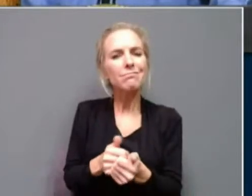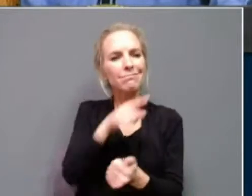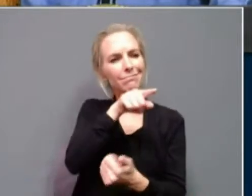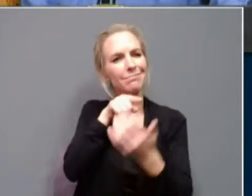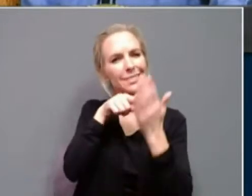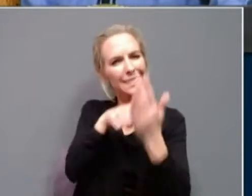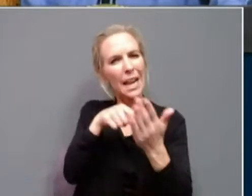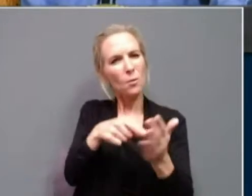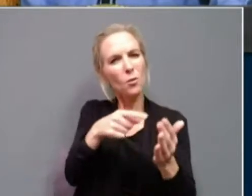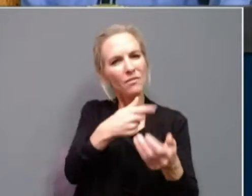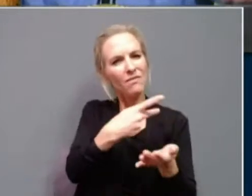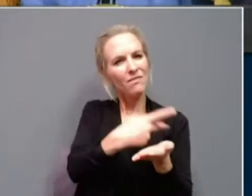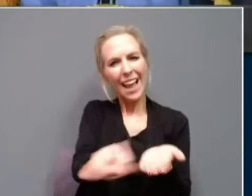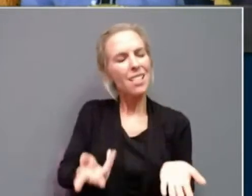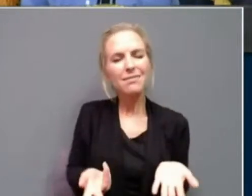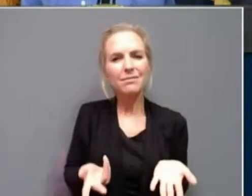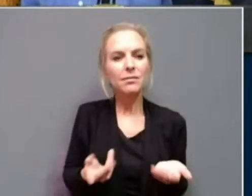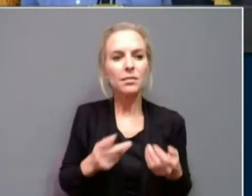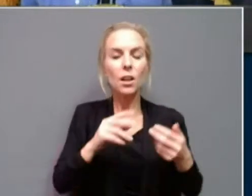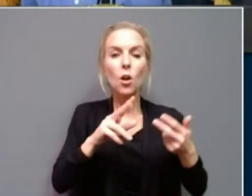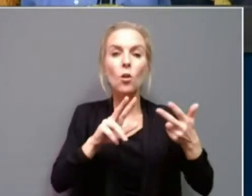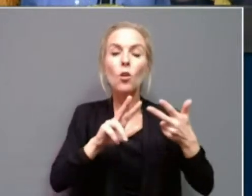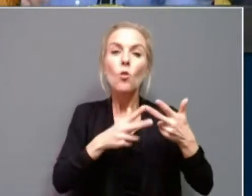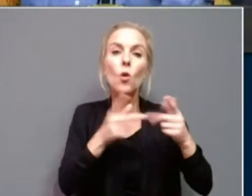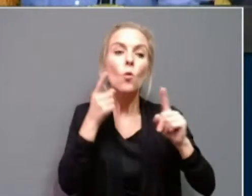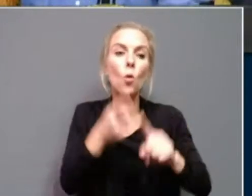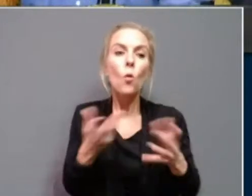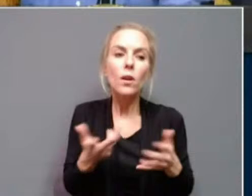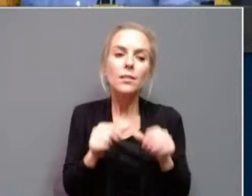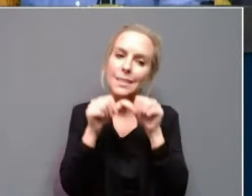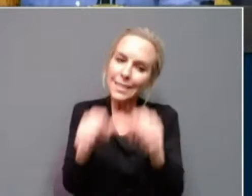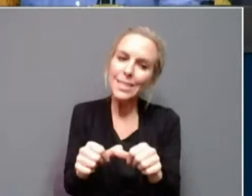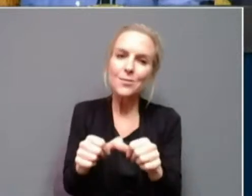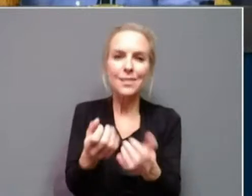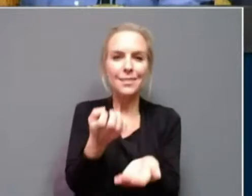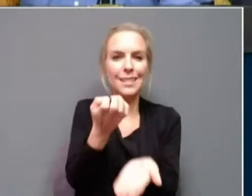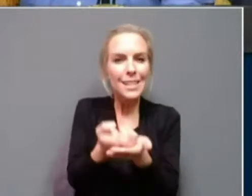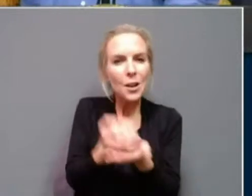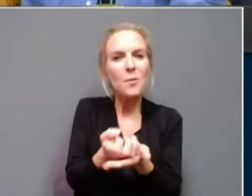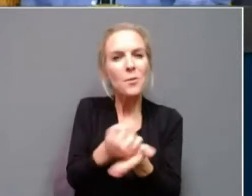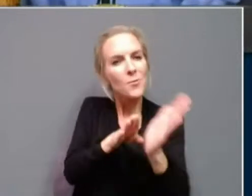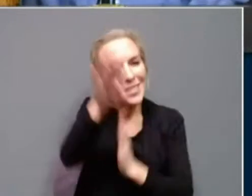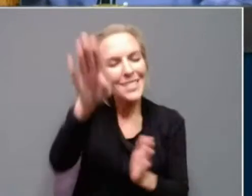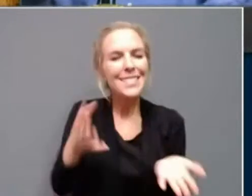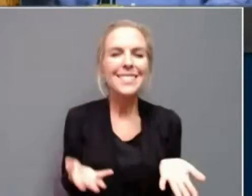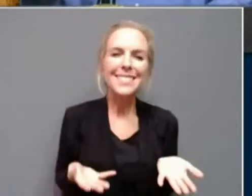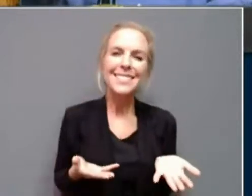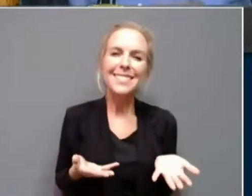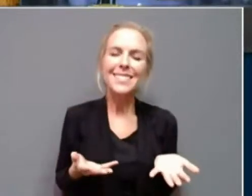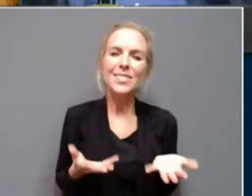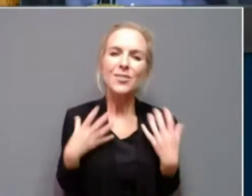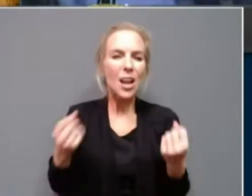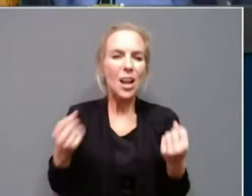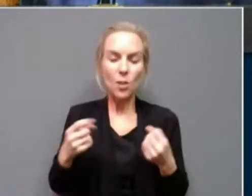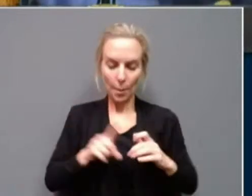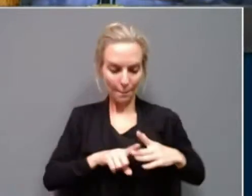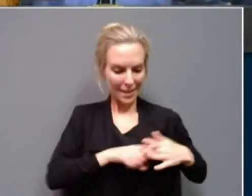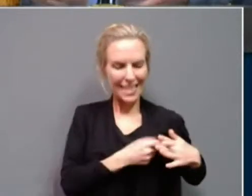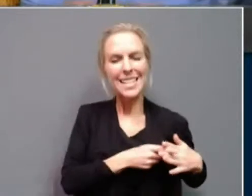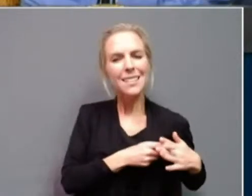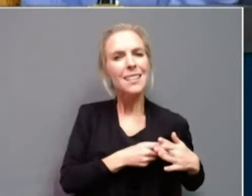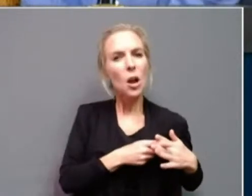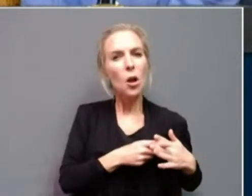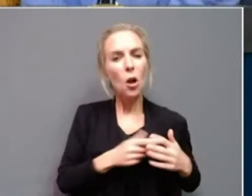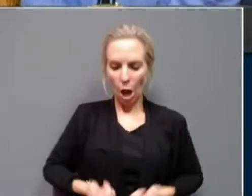failure. Number 3, continued economic resurgence. So at the beginning of this, our lives were going to be